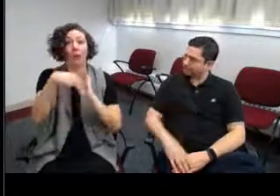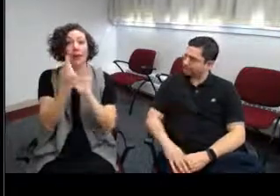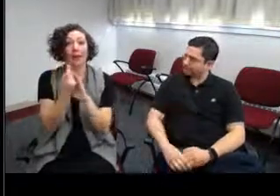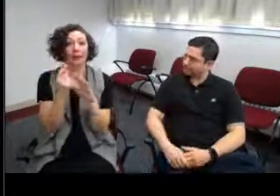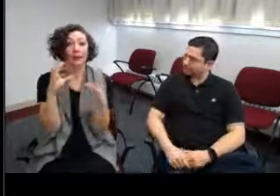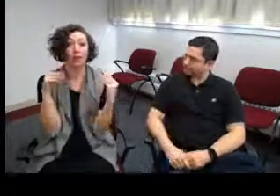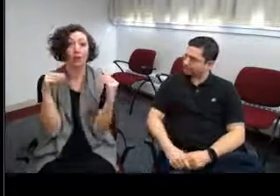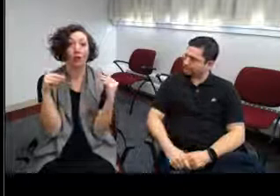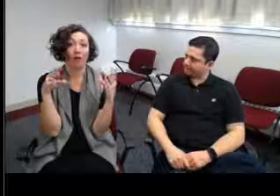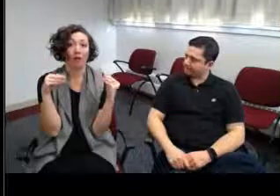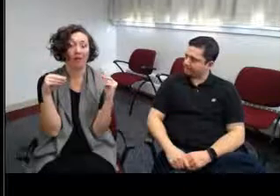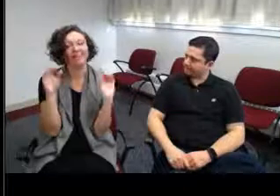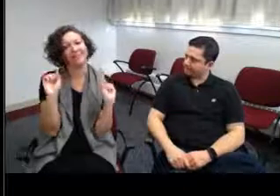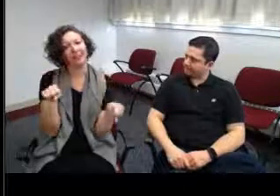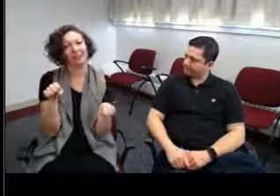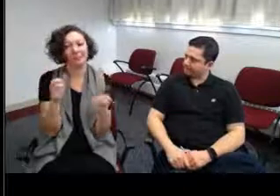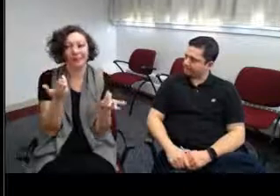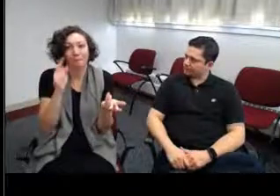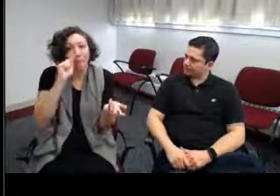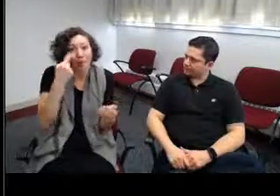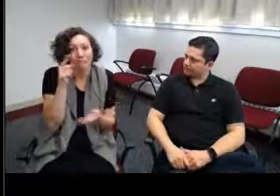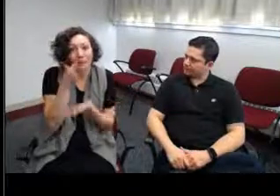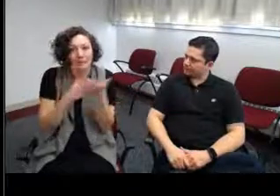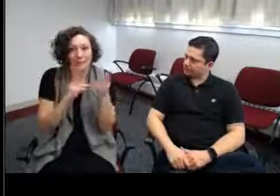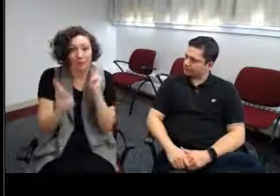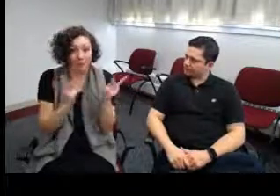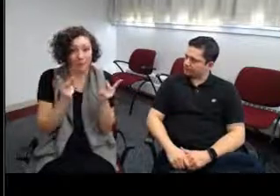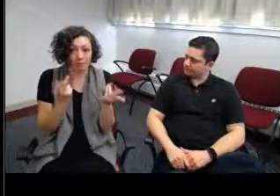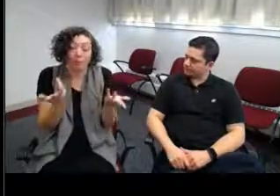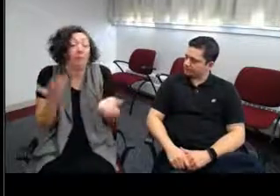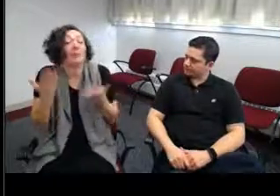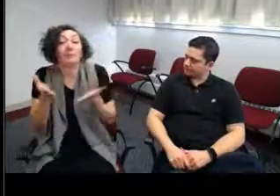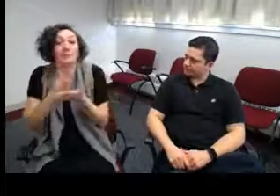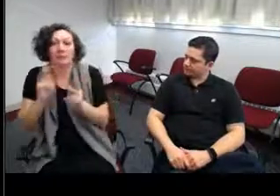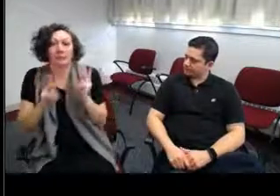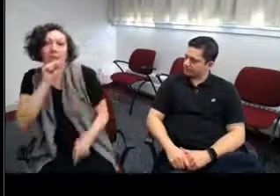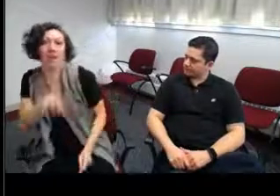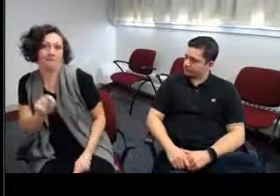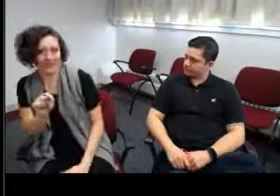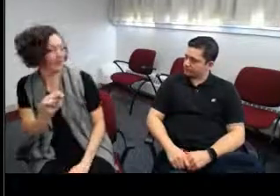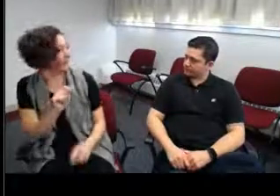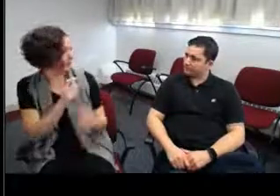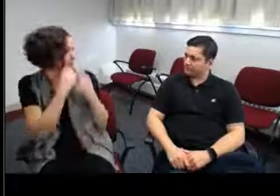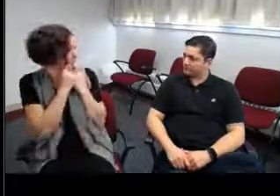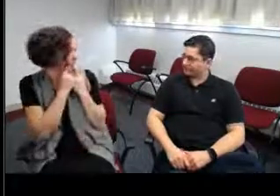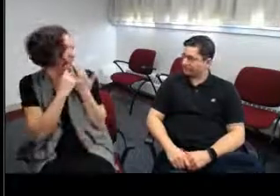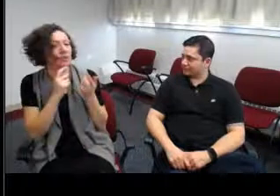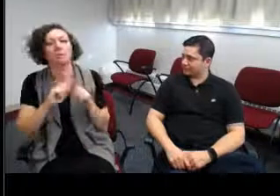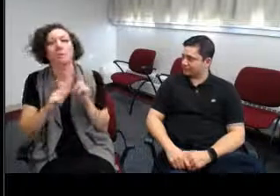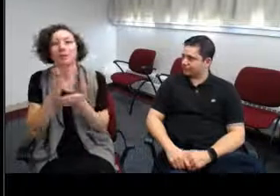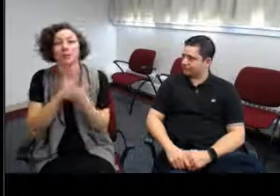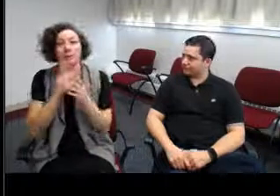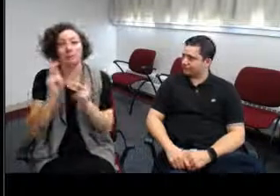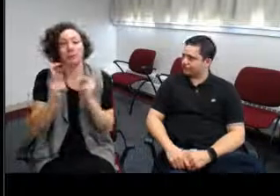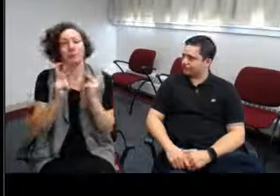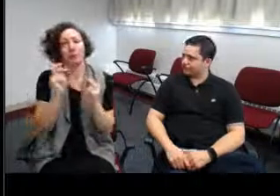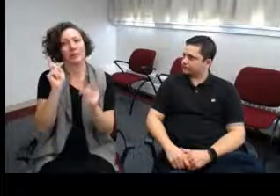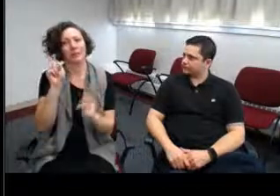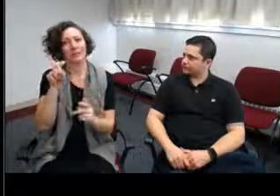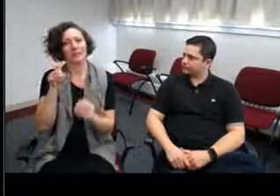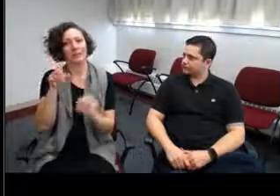and strategies. If, you know, you're sitting there for an hour just talking, some people love it, some people get